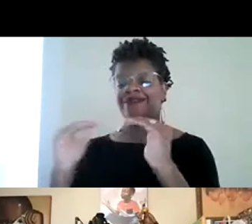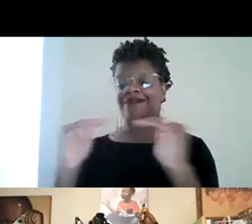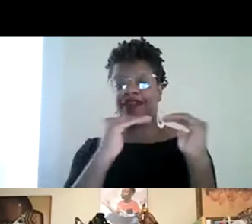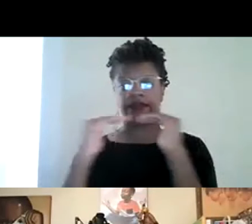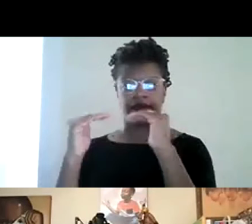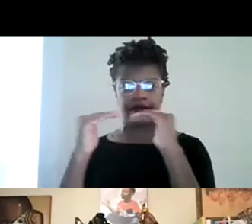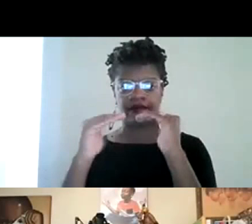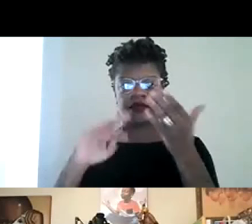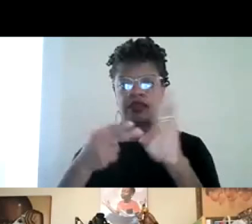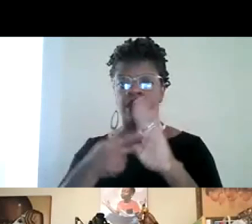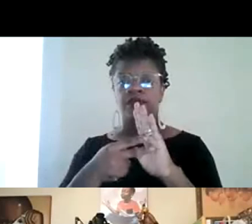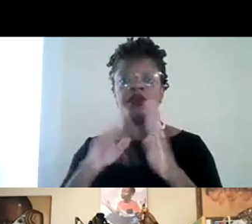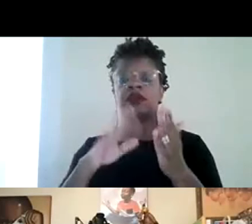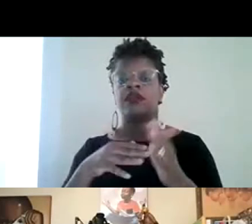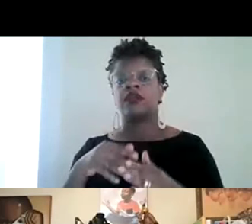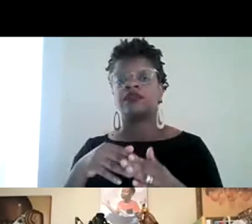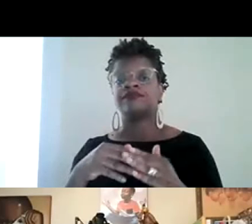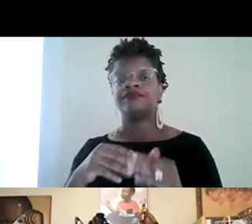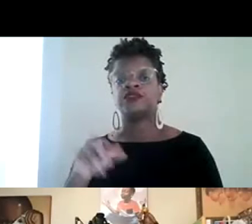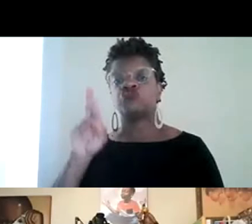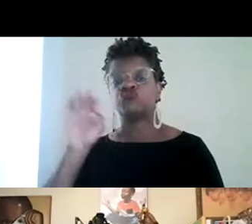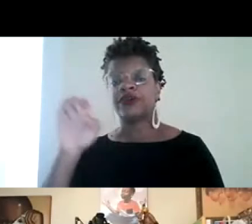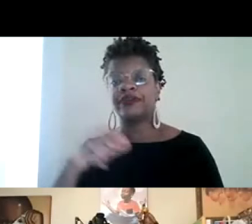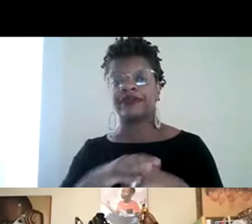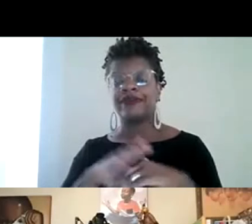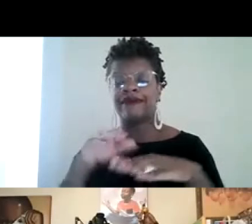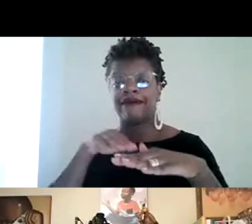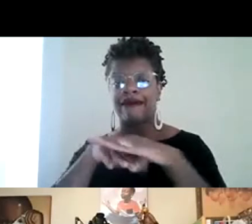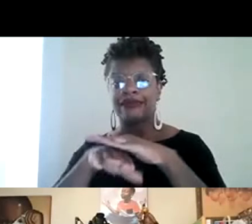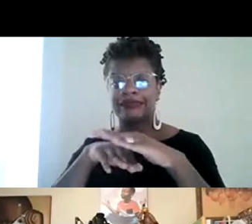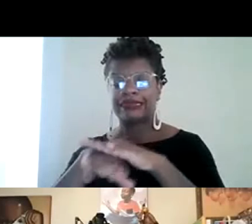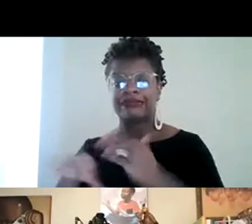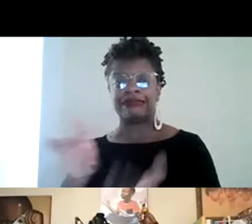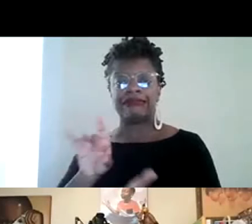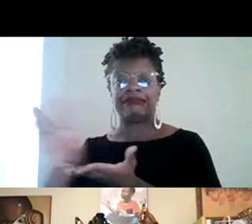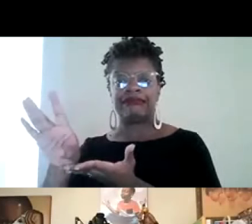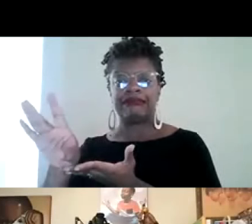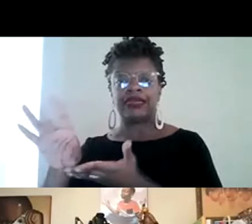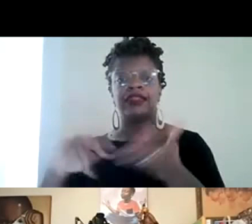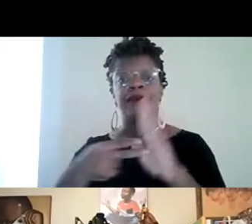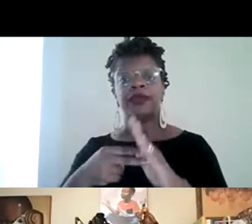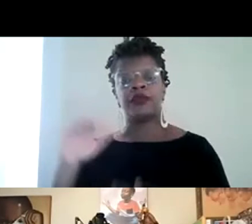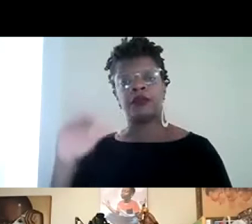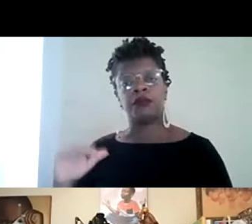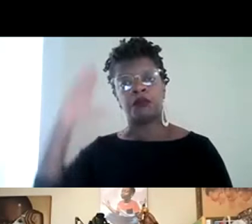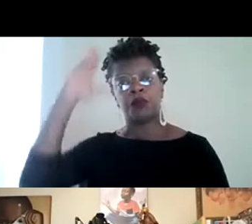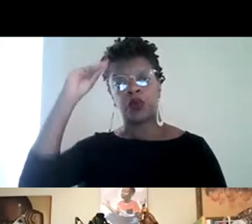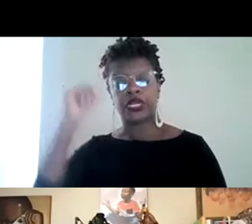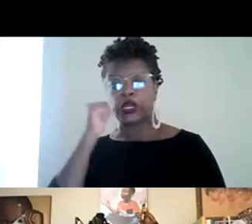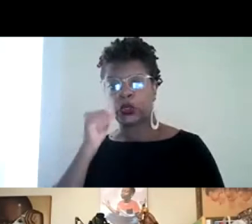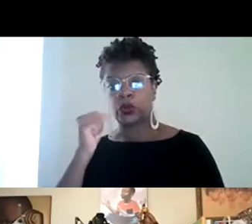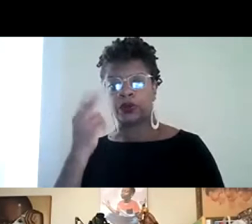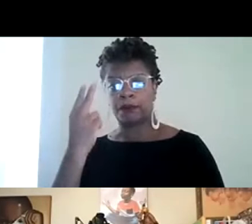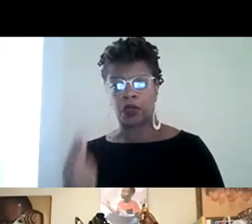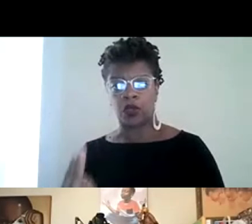that eliminates racial inequities related to access and opportunity, so that little boys and girls, if they choose